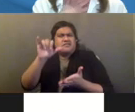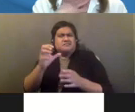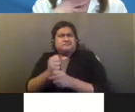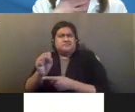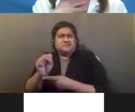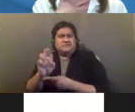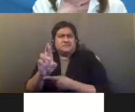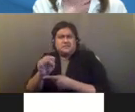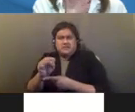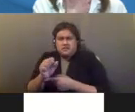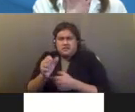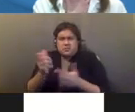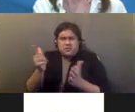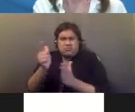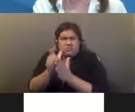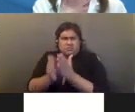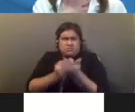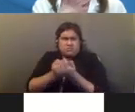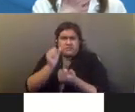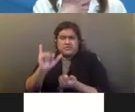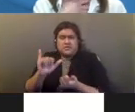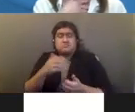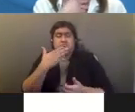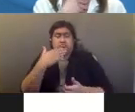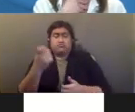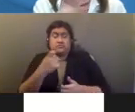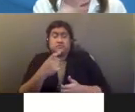probably the most important resource to know about is that in